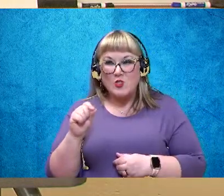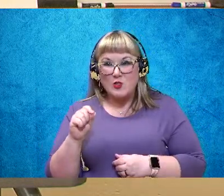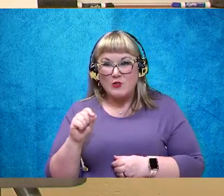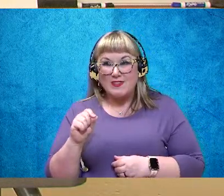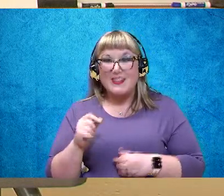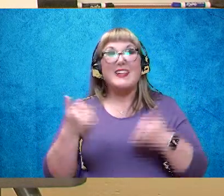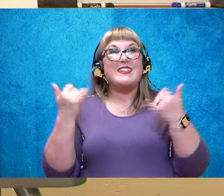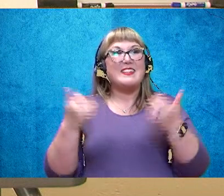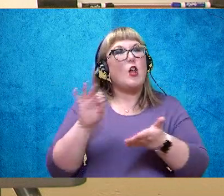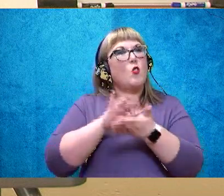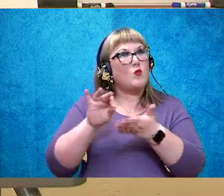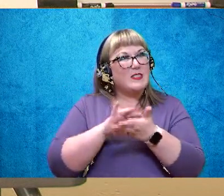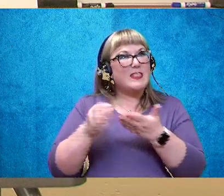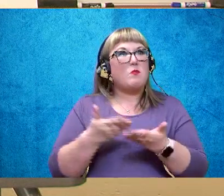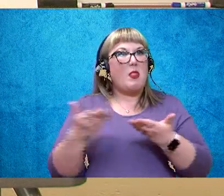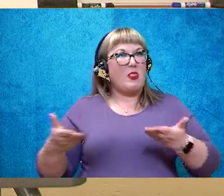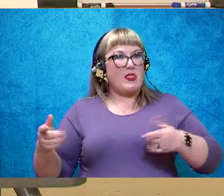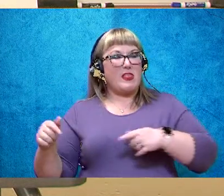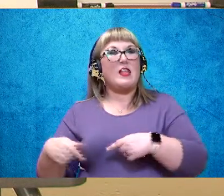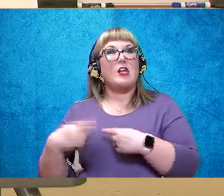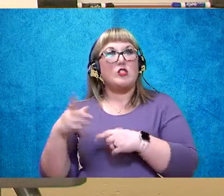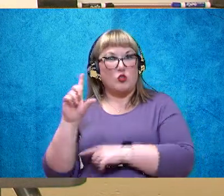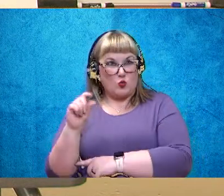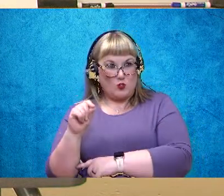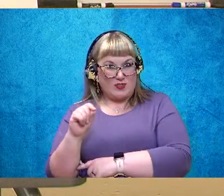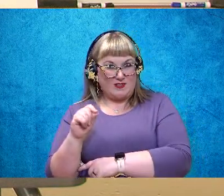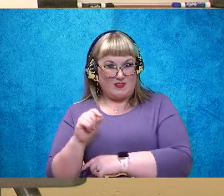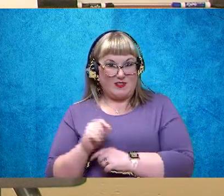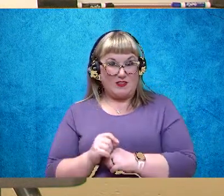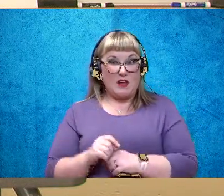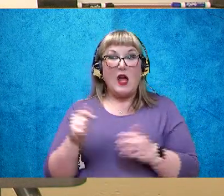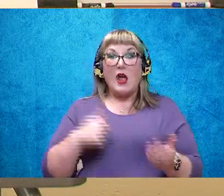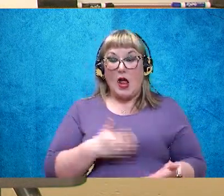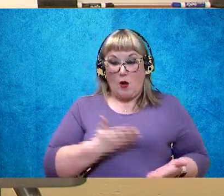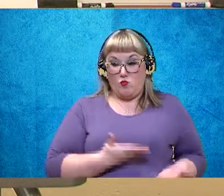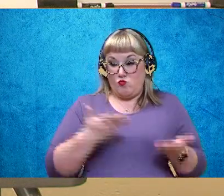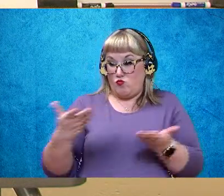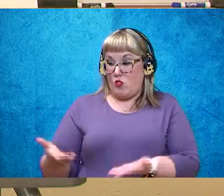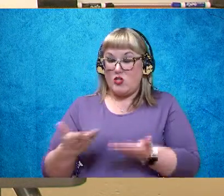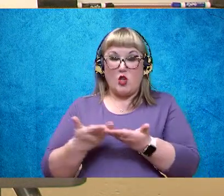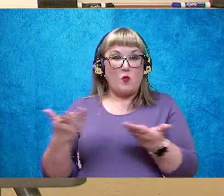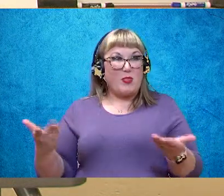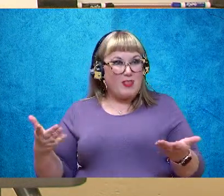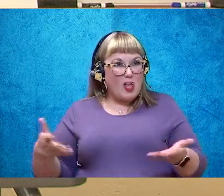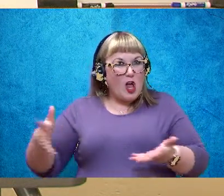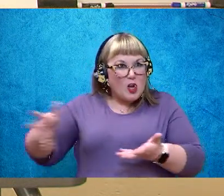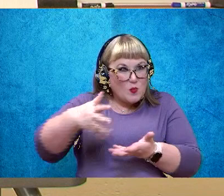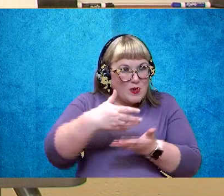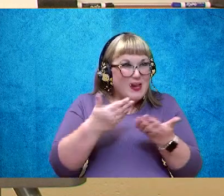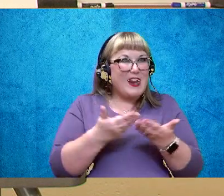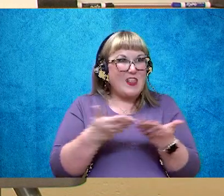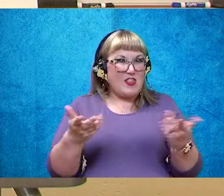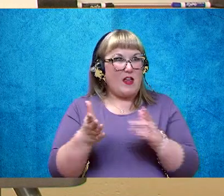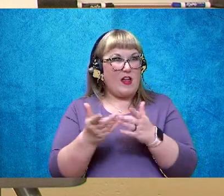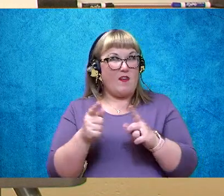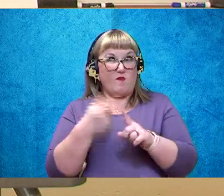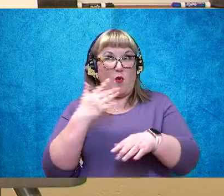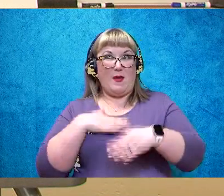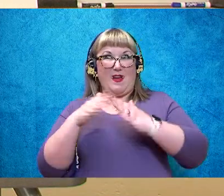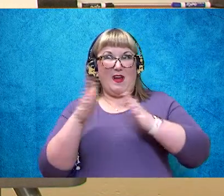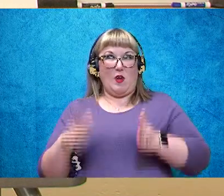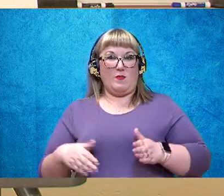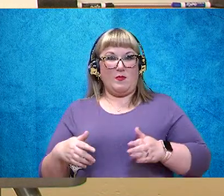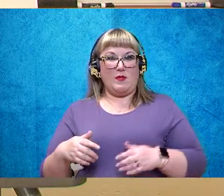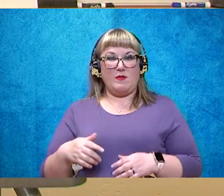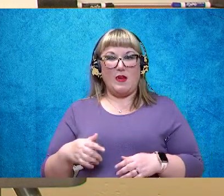counting some objects to 20. Okay, so I have brought some objects, some collection of objects from my house that I